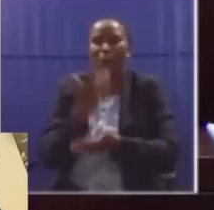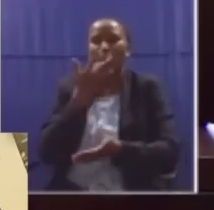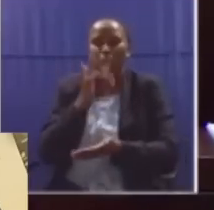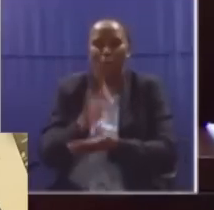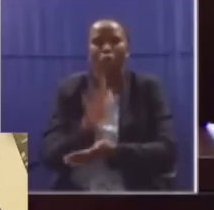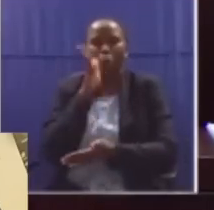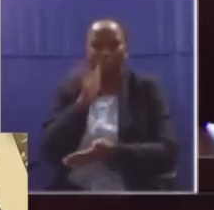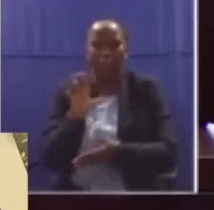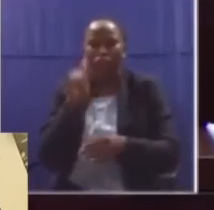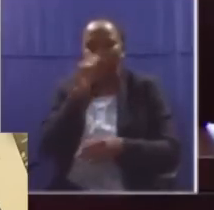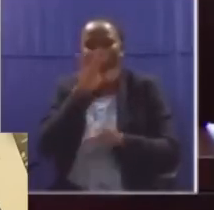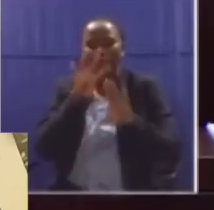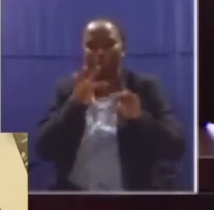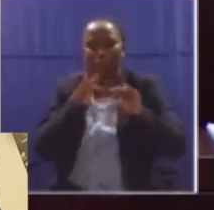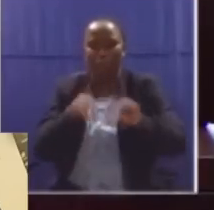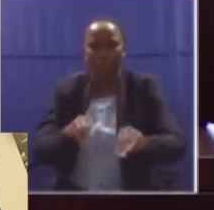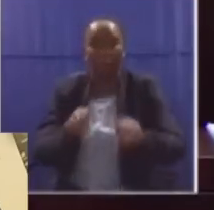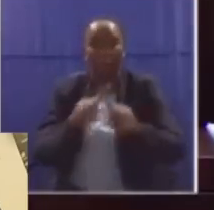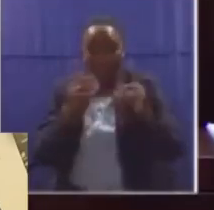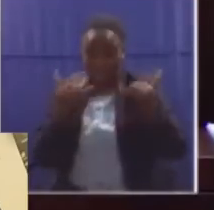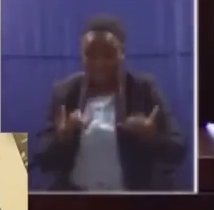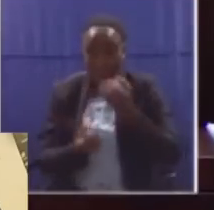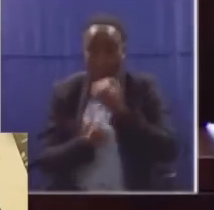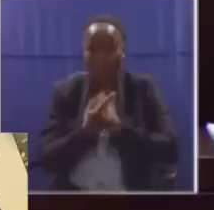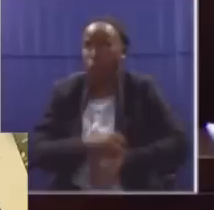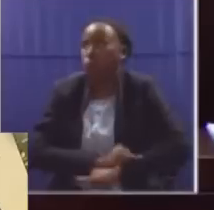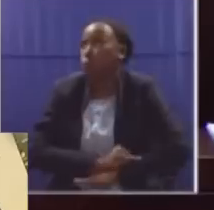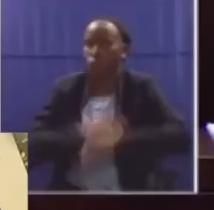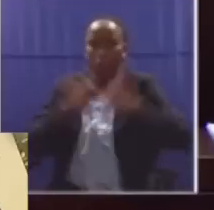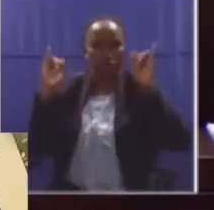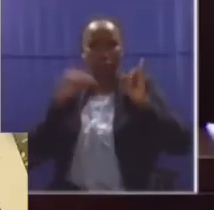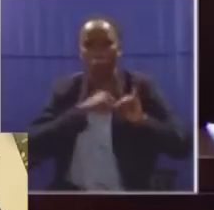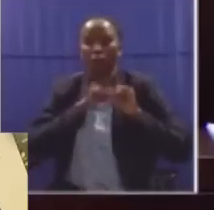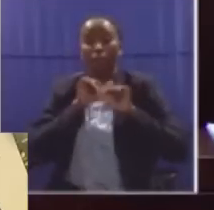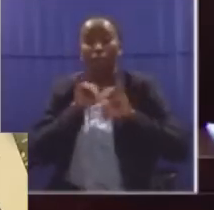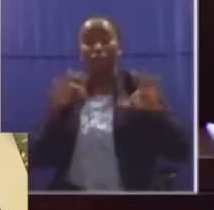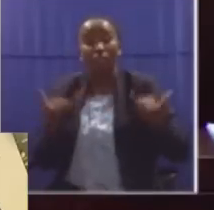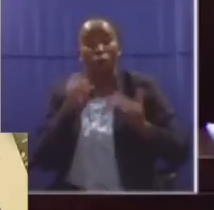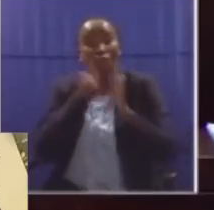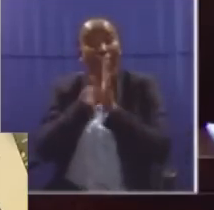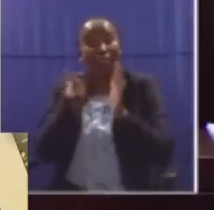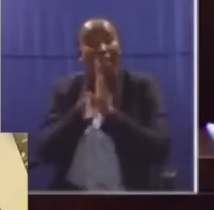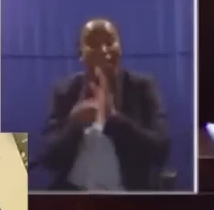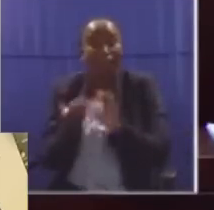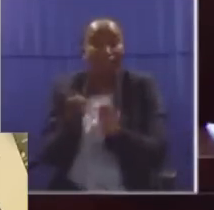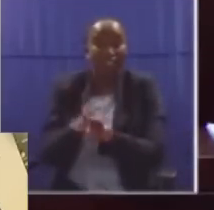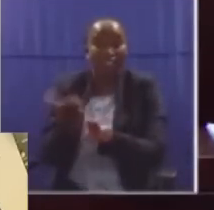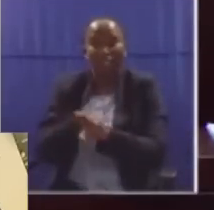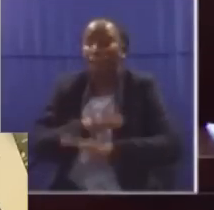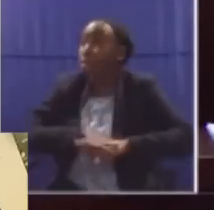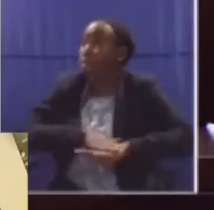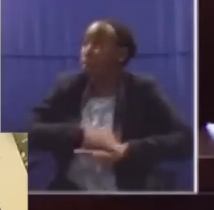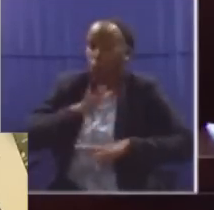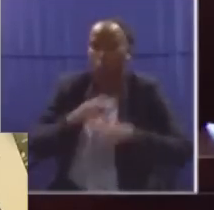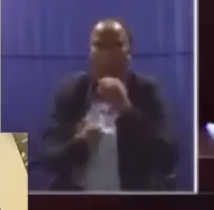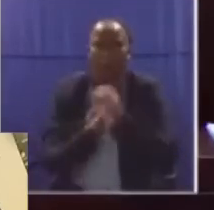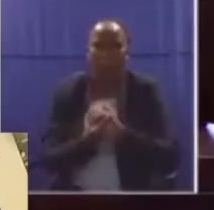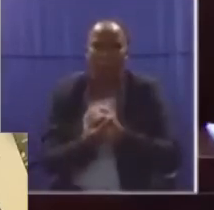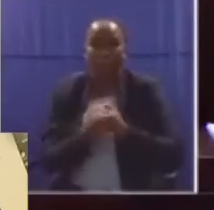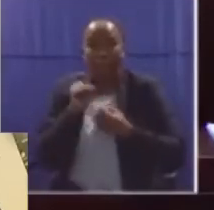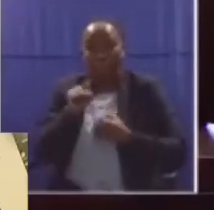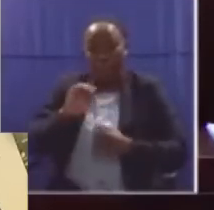through that decade, and violent crime is on the increase, with murder up 20% since 2018. Violent crimes against women and